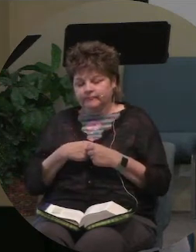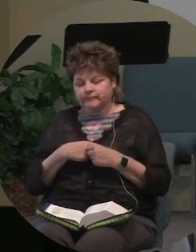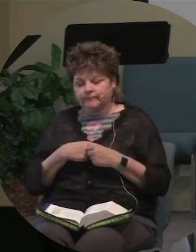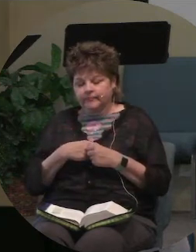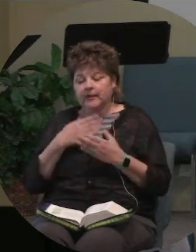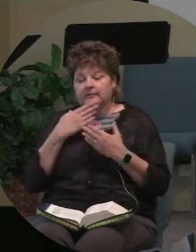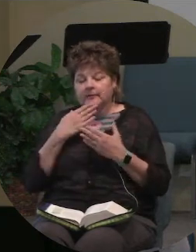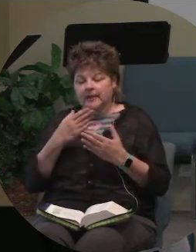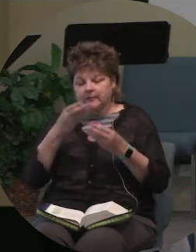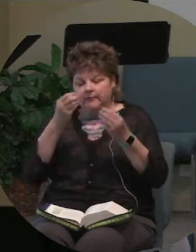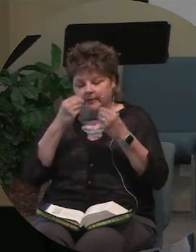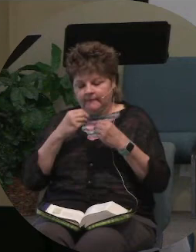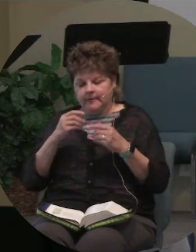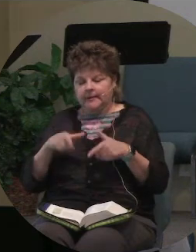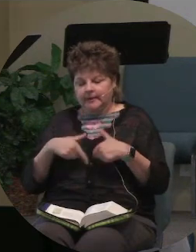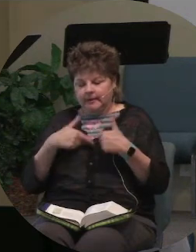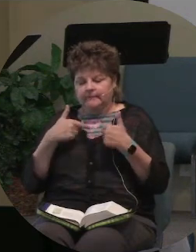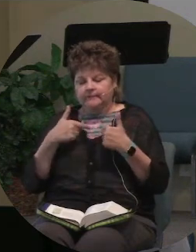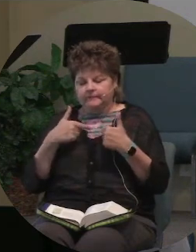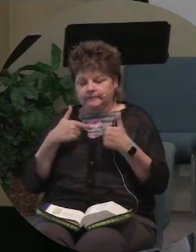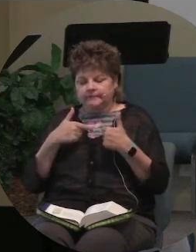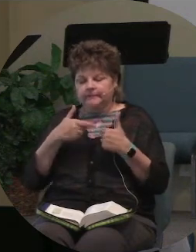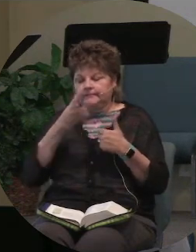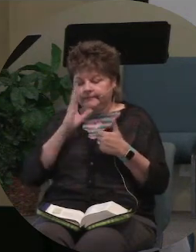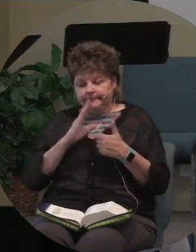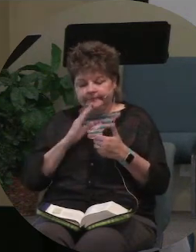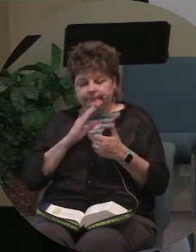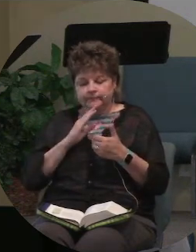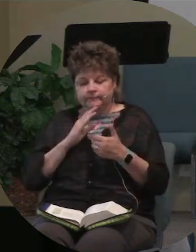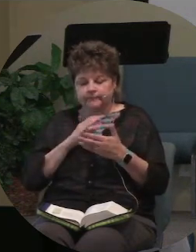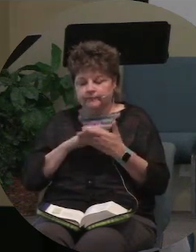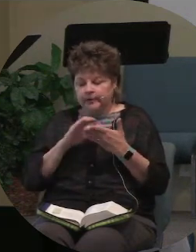Thank you for giving me life. God, forgive me